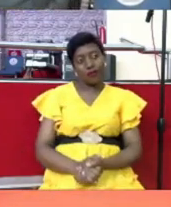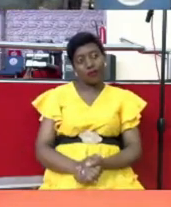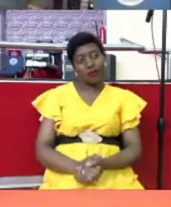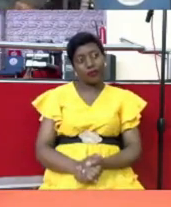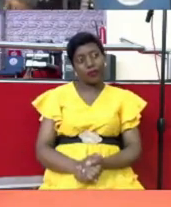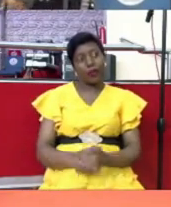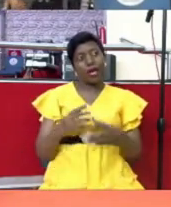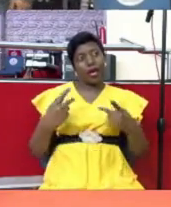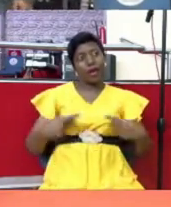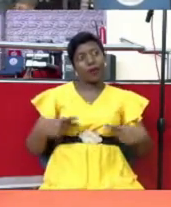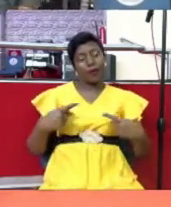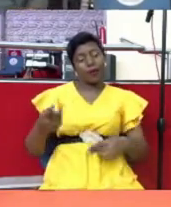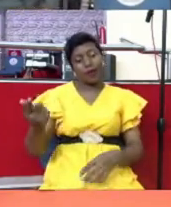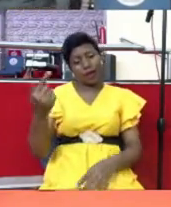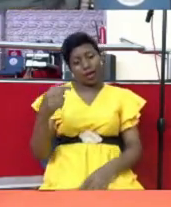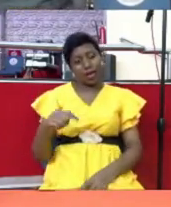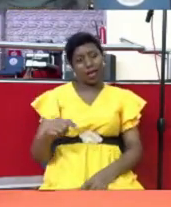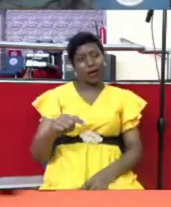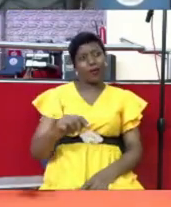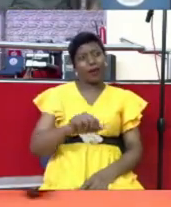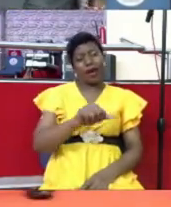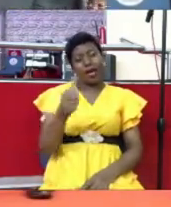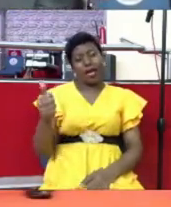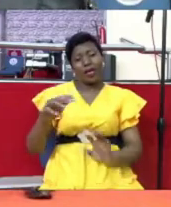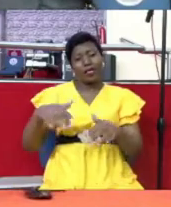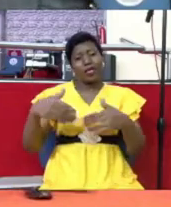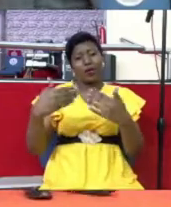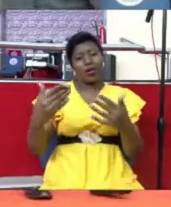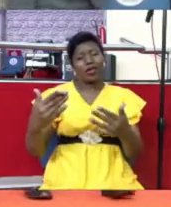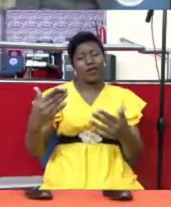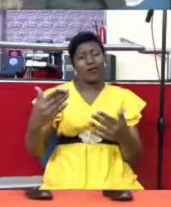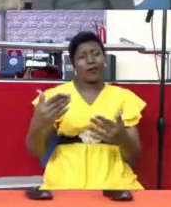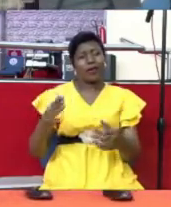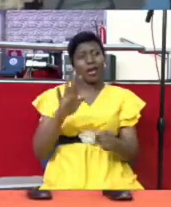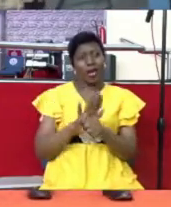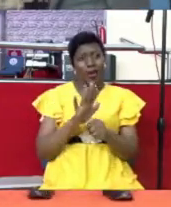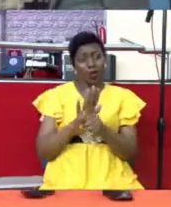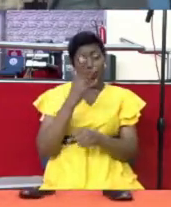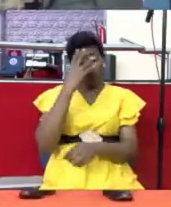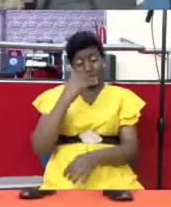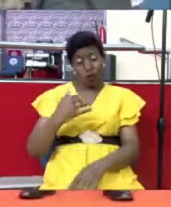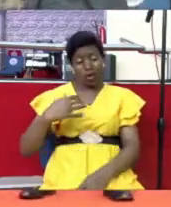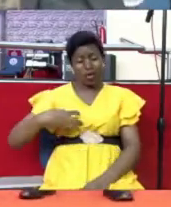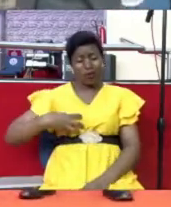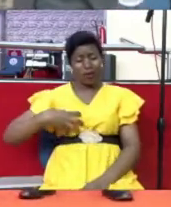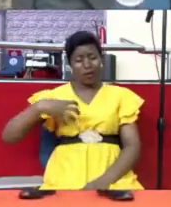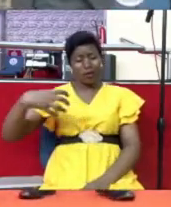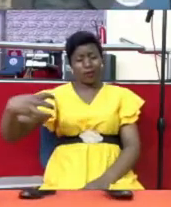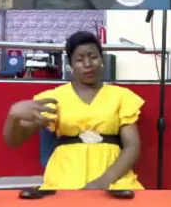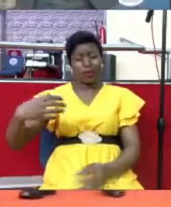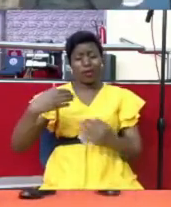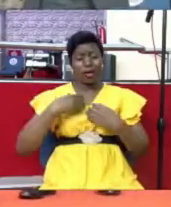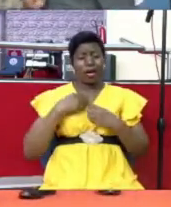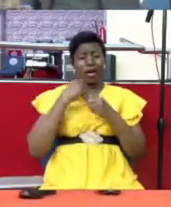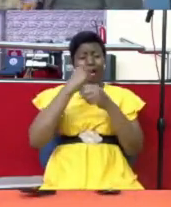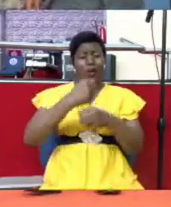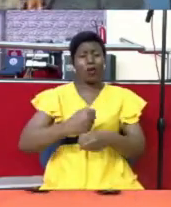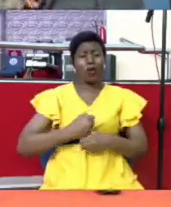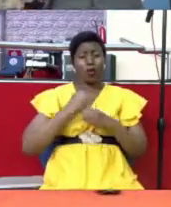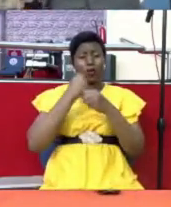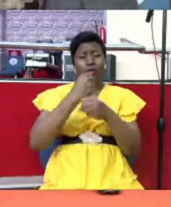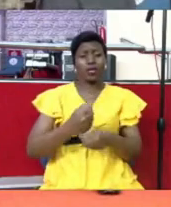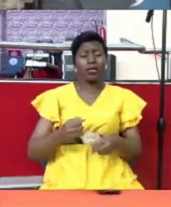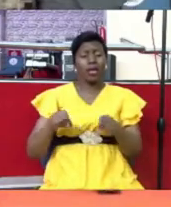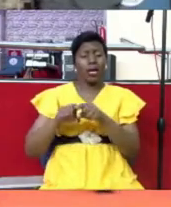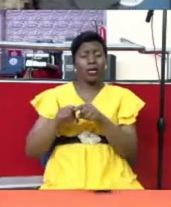people came, some were giving in their plenty because they were rich. They were the owner of the horses, the camels and everything. They came and they were giving.